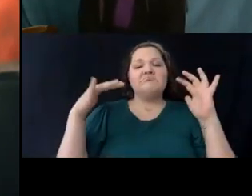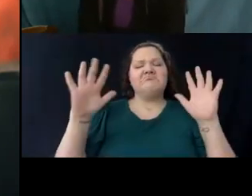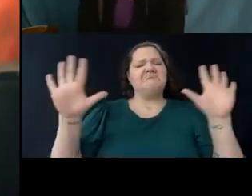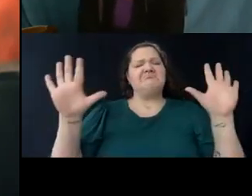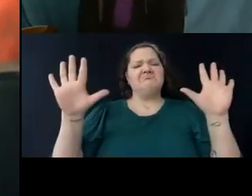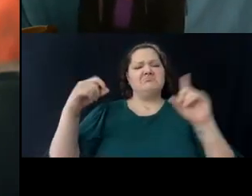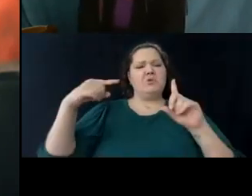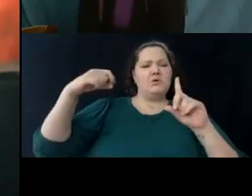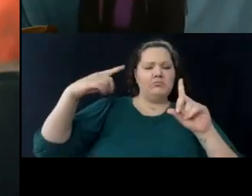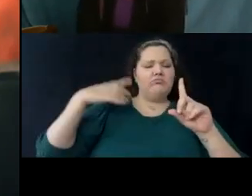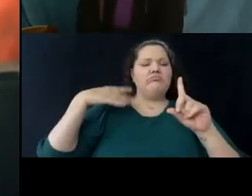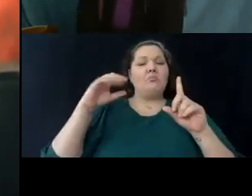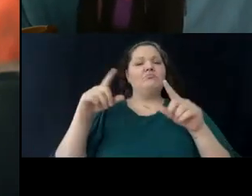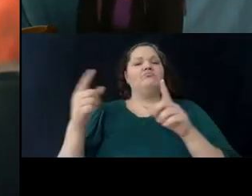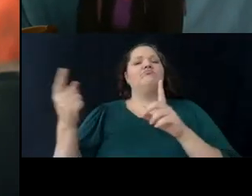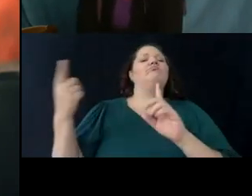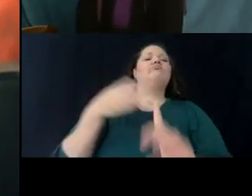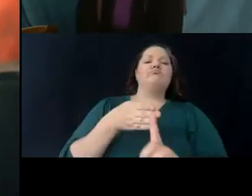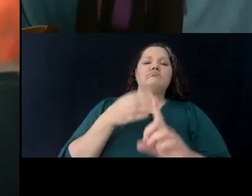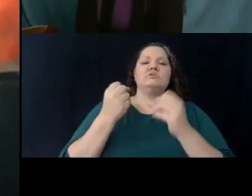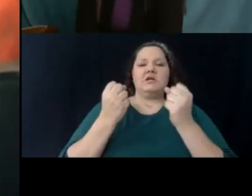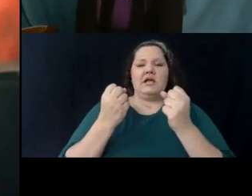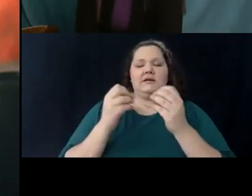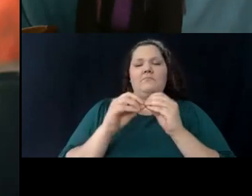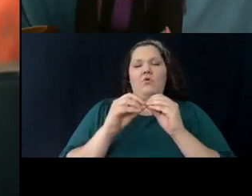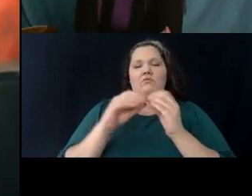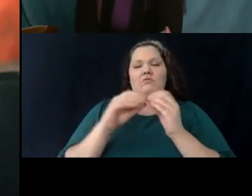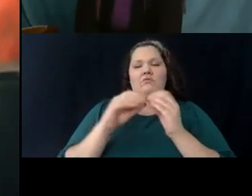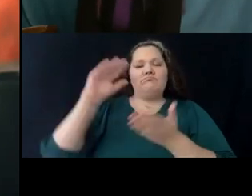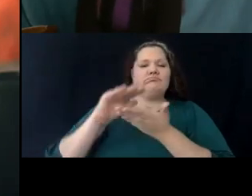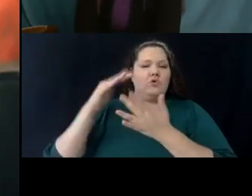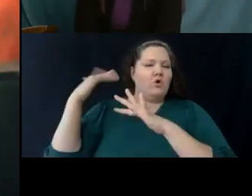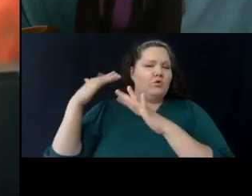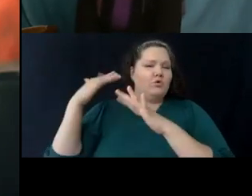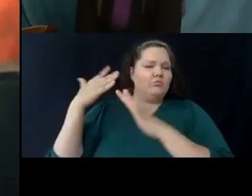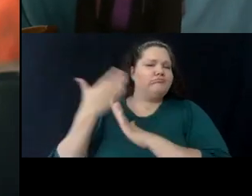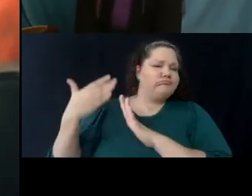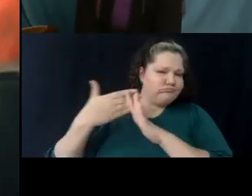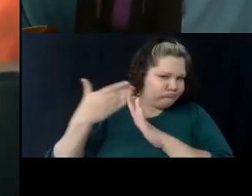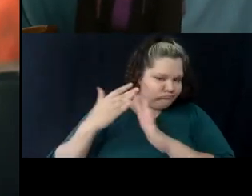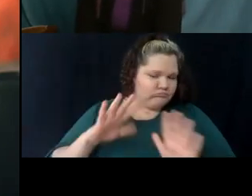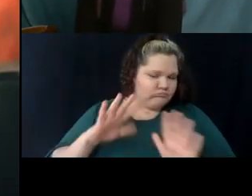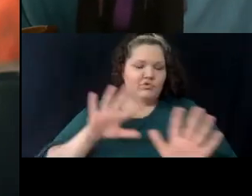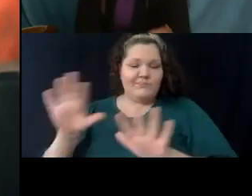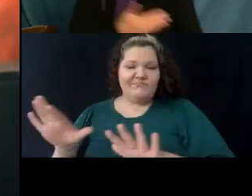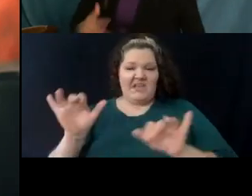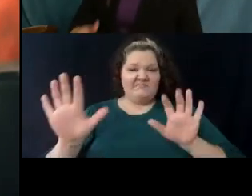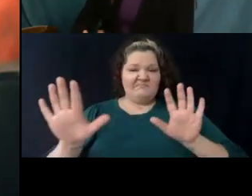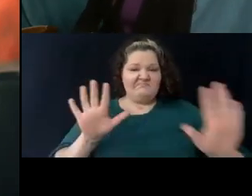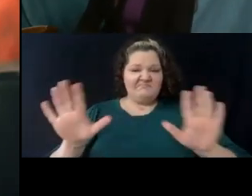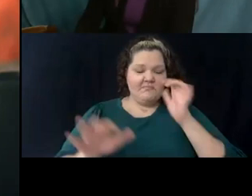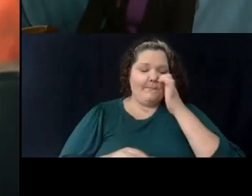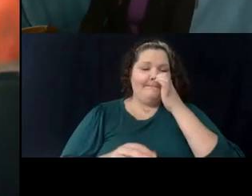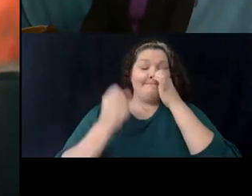overwhelming, the environmental noise. So they may revert to wanting to see sign language because it's less